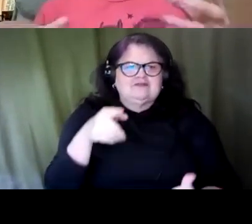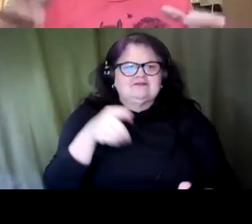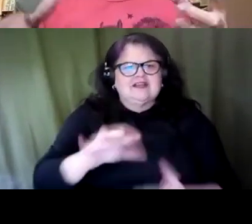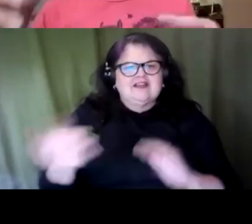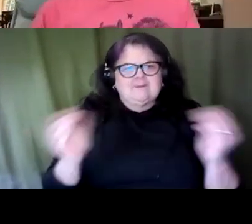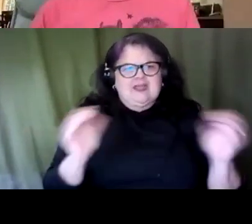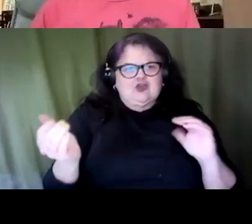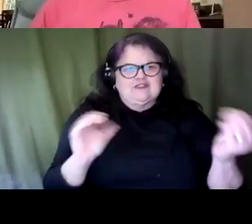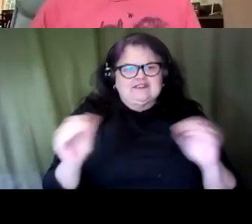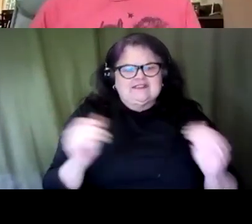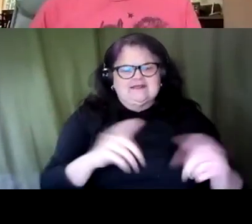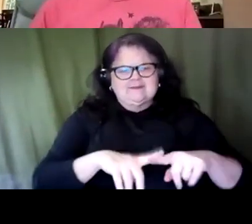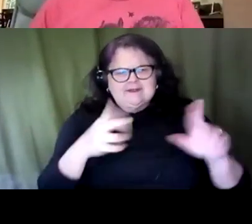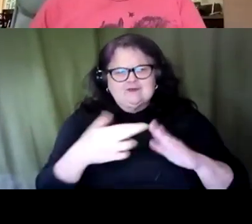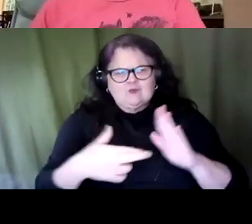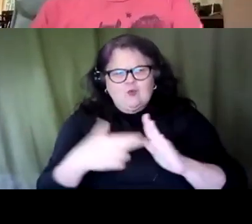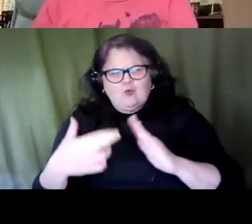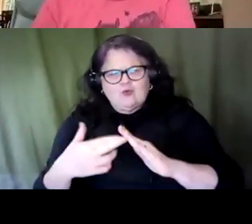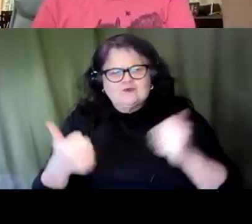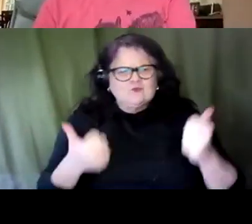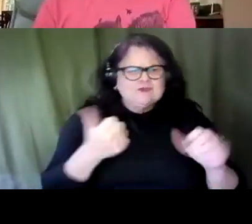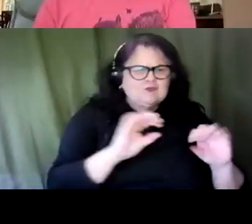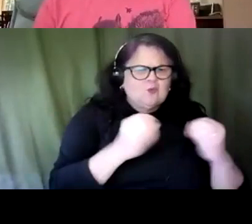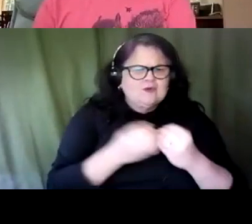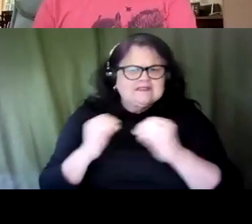them and what the different roles of the organizations are.